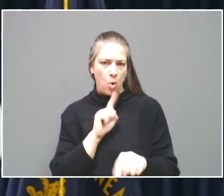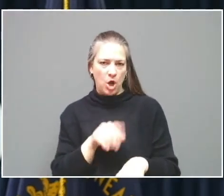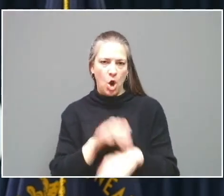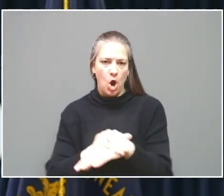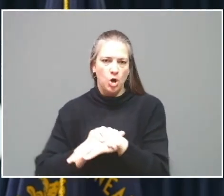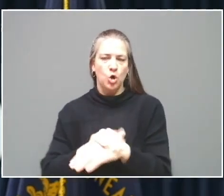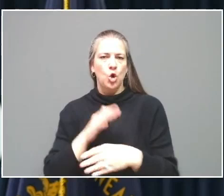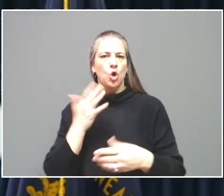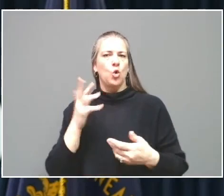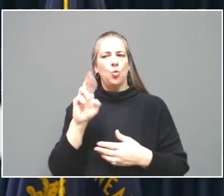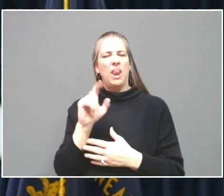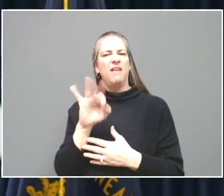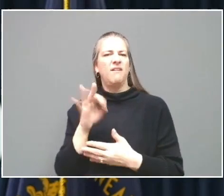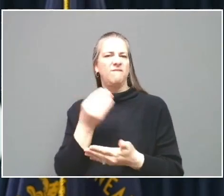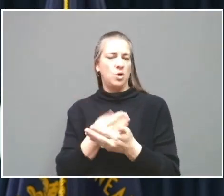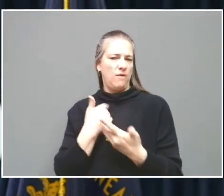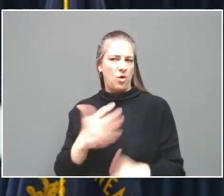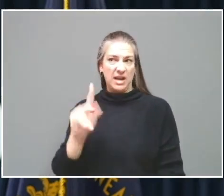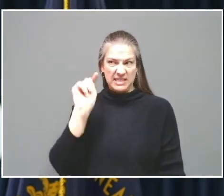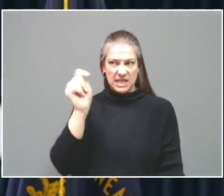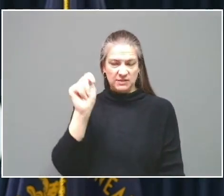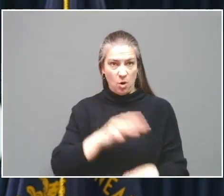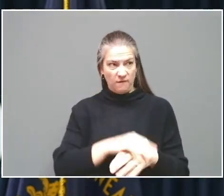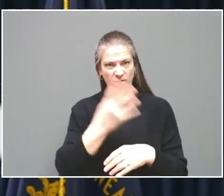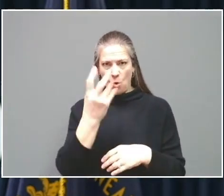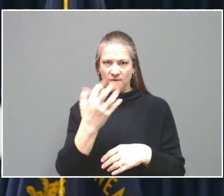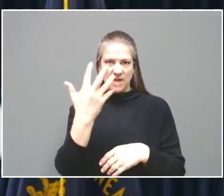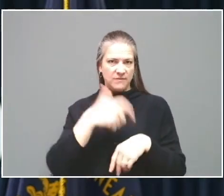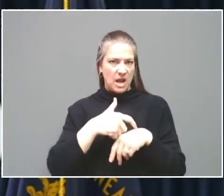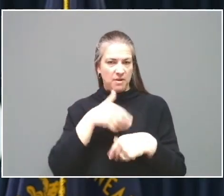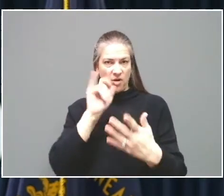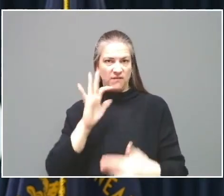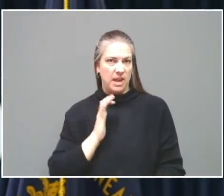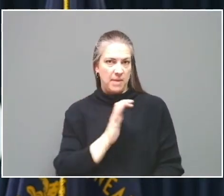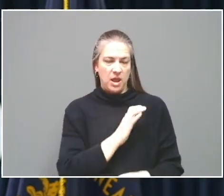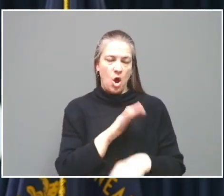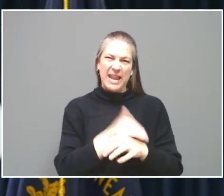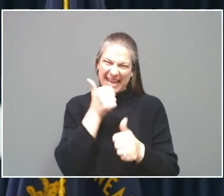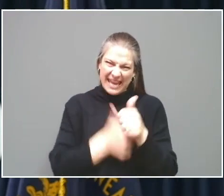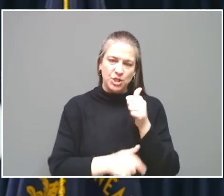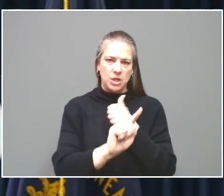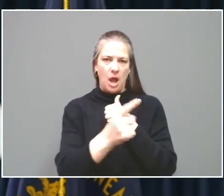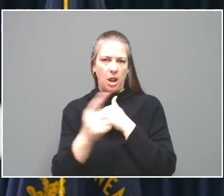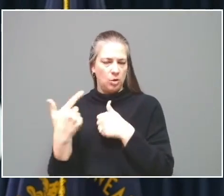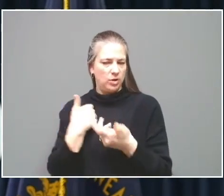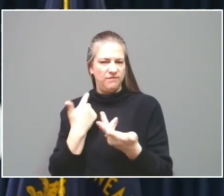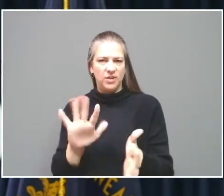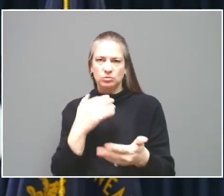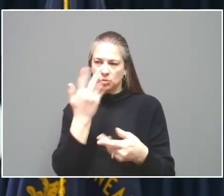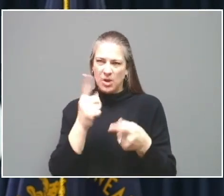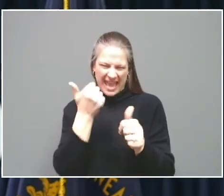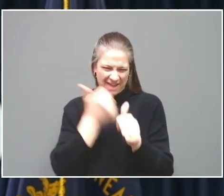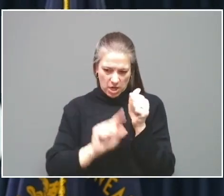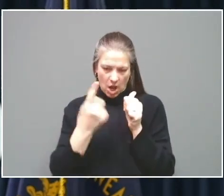We've already testified, I believe, 4, if not 5 times in front of committees on every dollar that's been expended from that fund. So there's